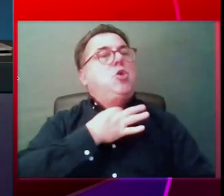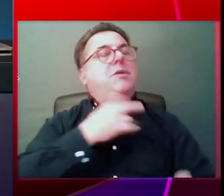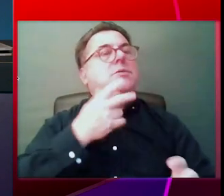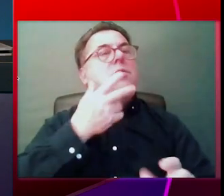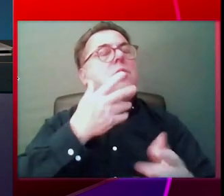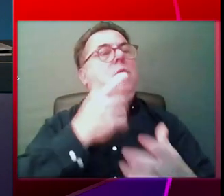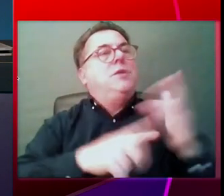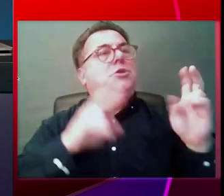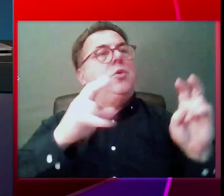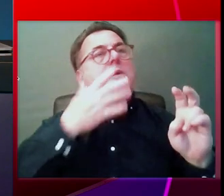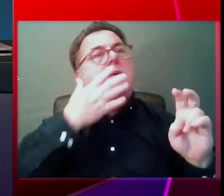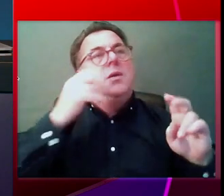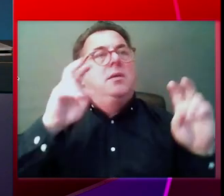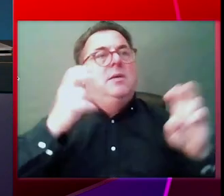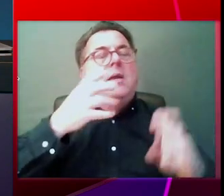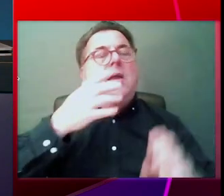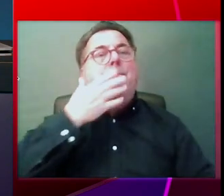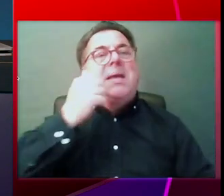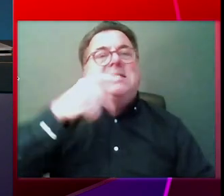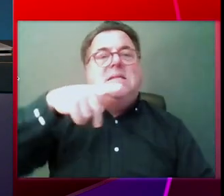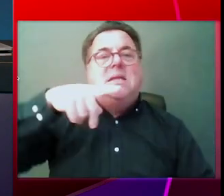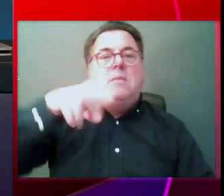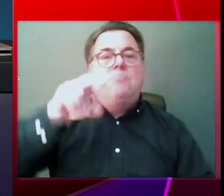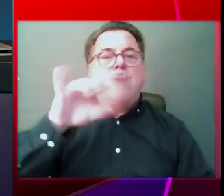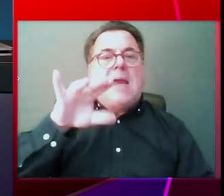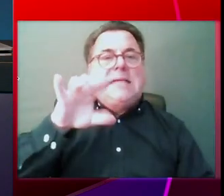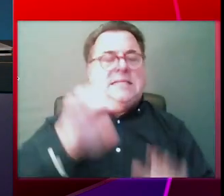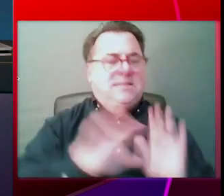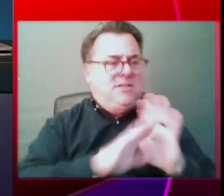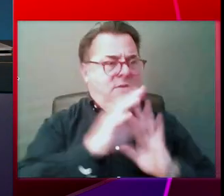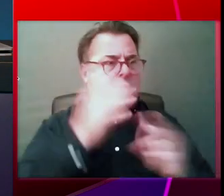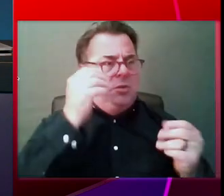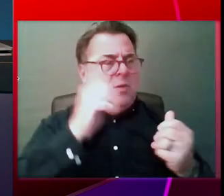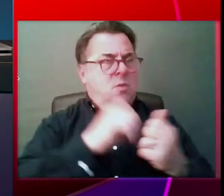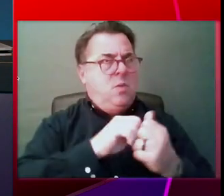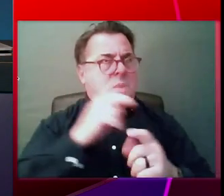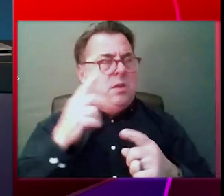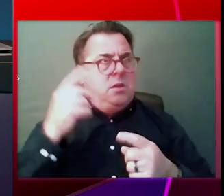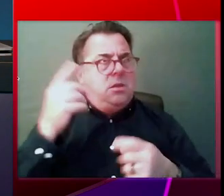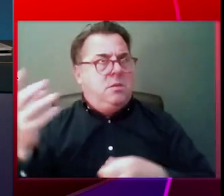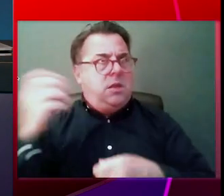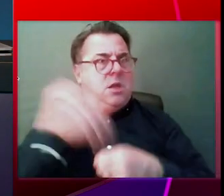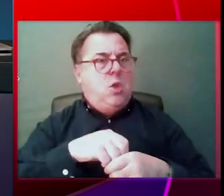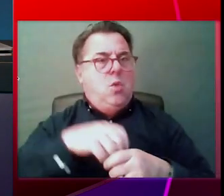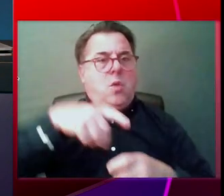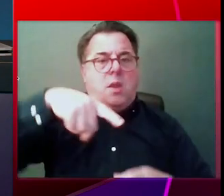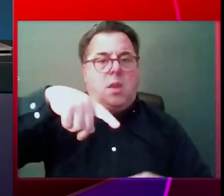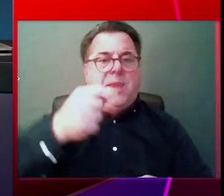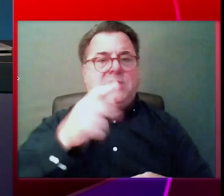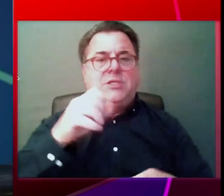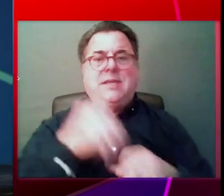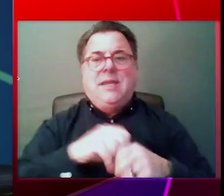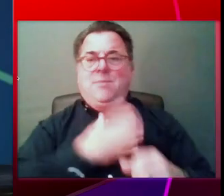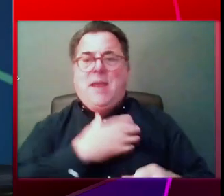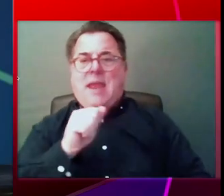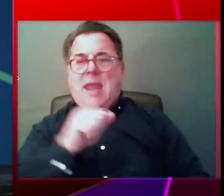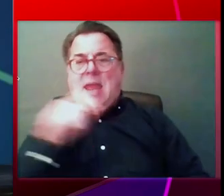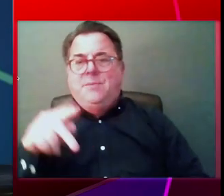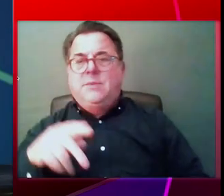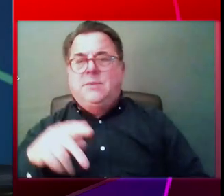there any best practices that a developer should be thinking about as they're implementing Pangea into their application? Best practice.